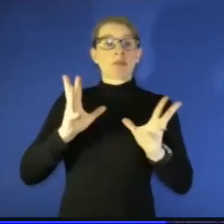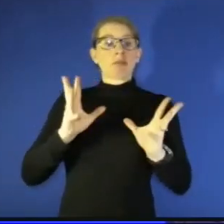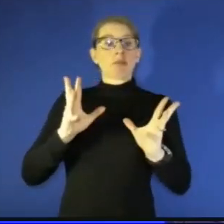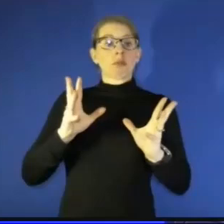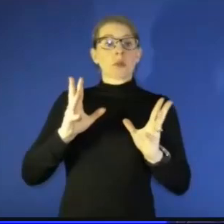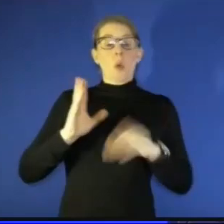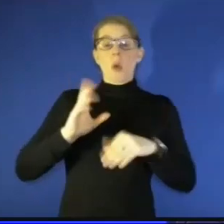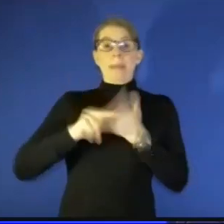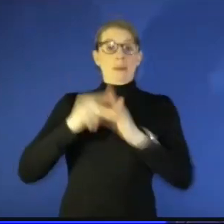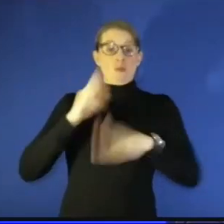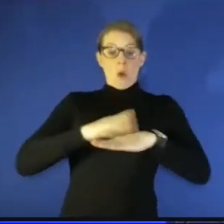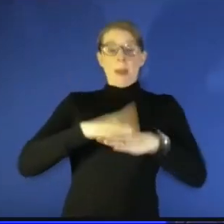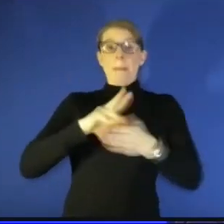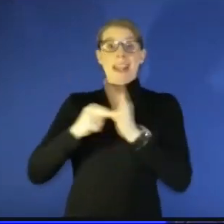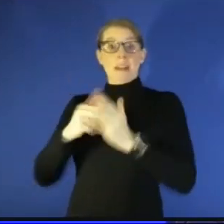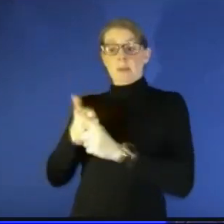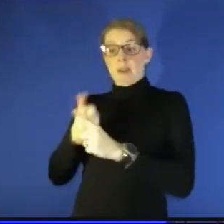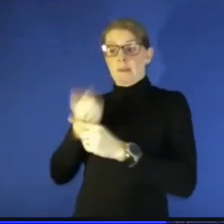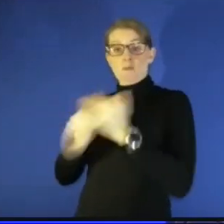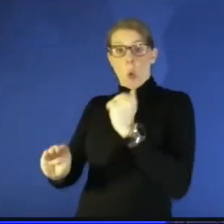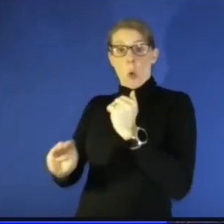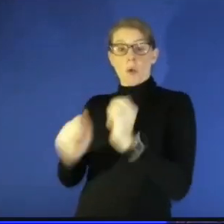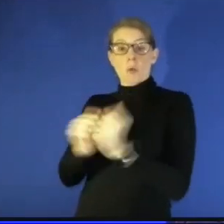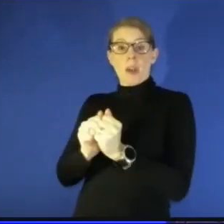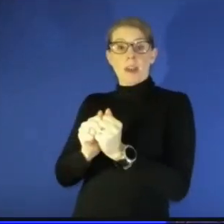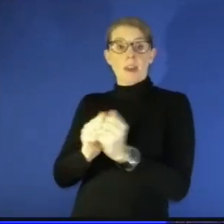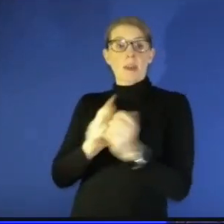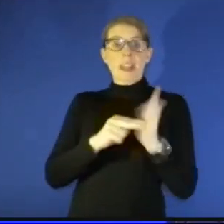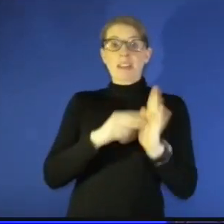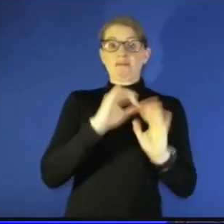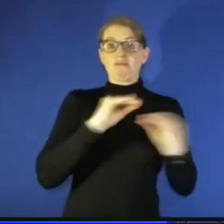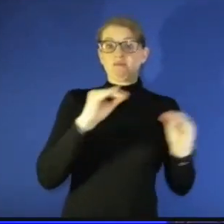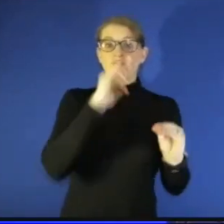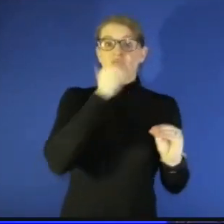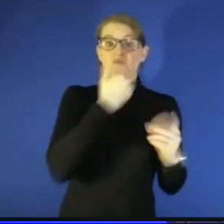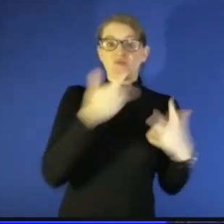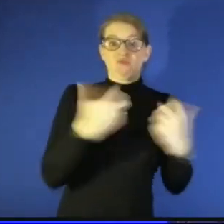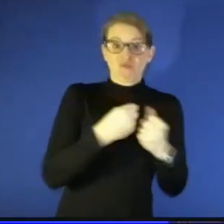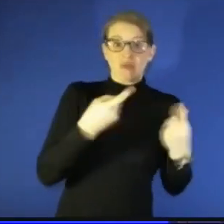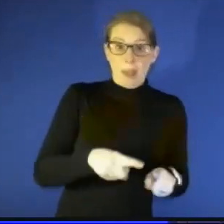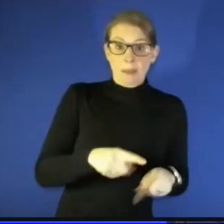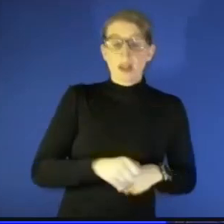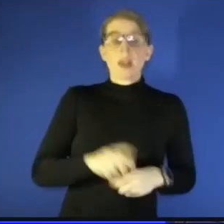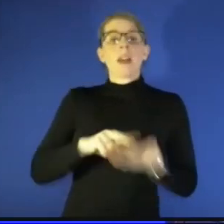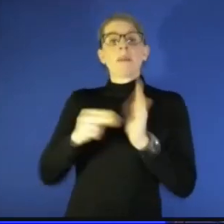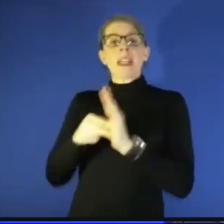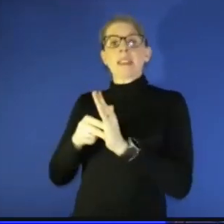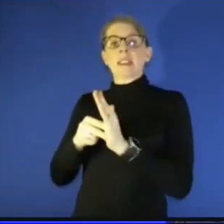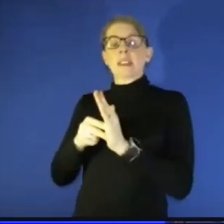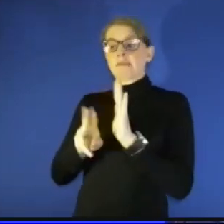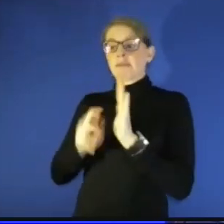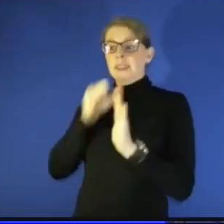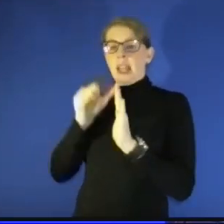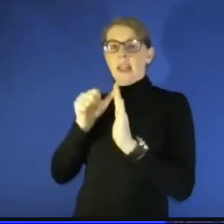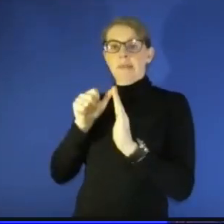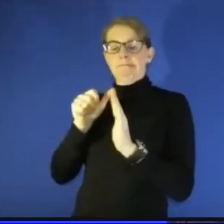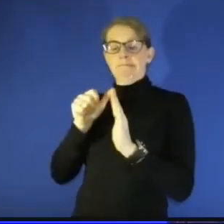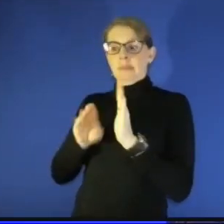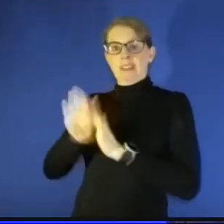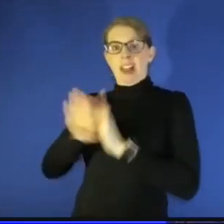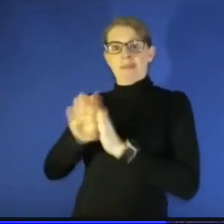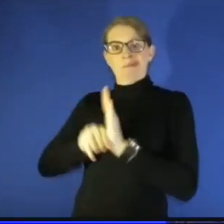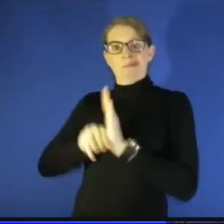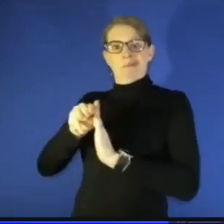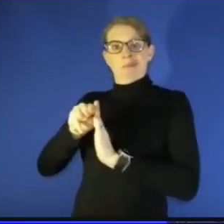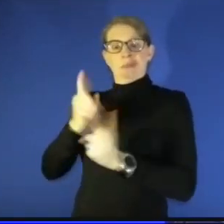with, something about their vascular system that did not reach the typical mature state. Or related to a